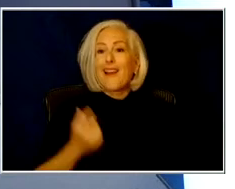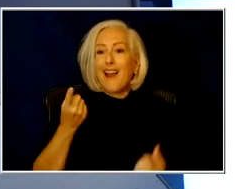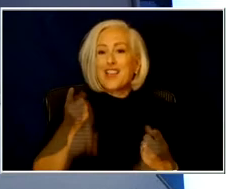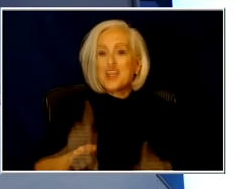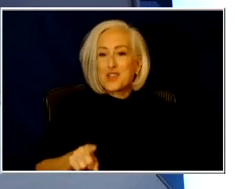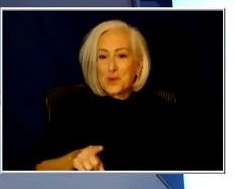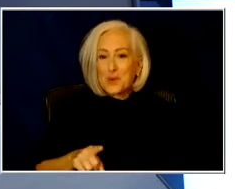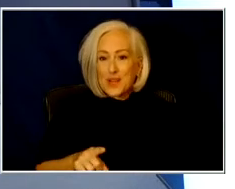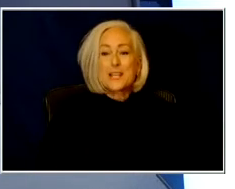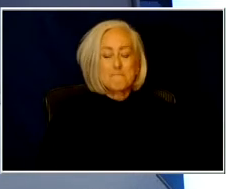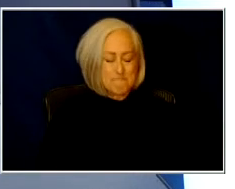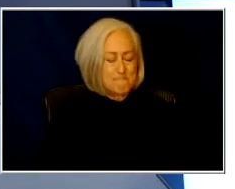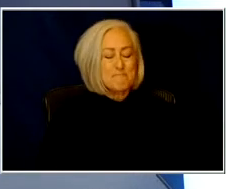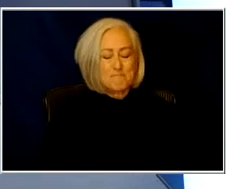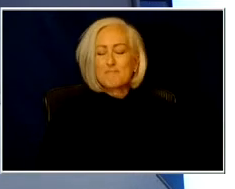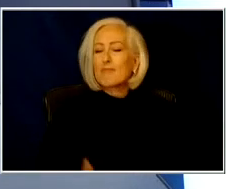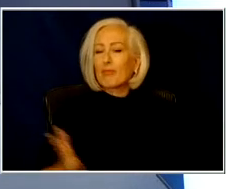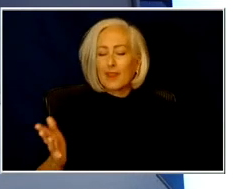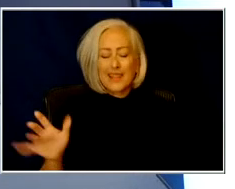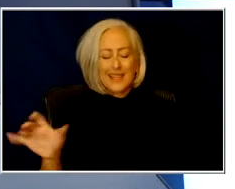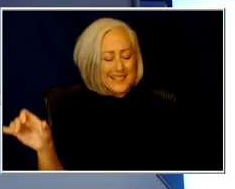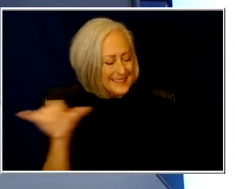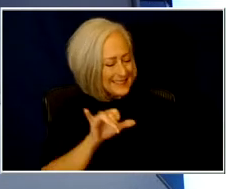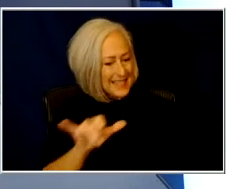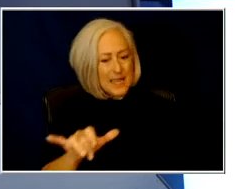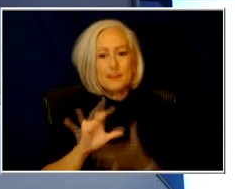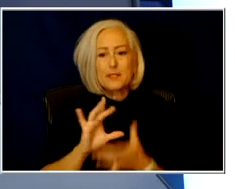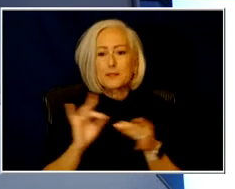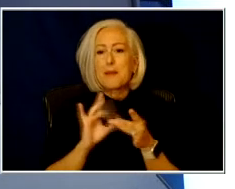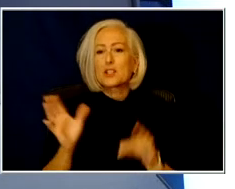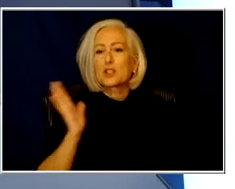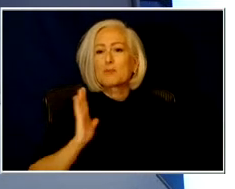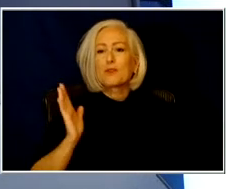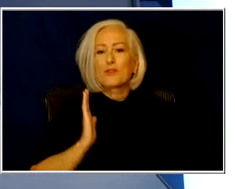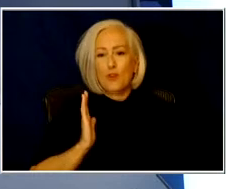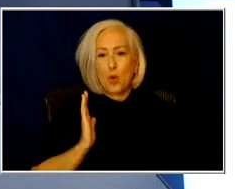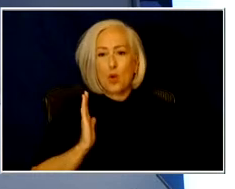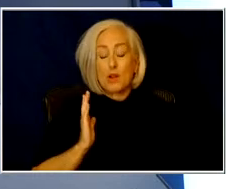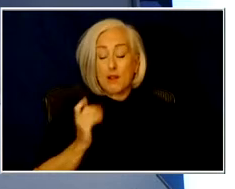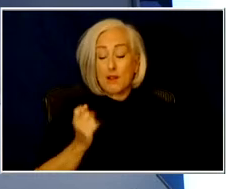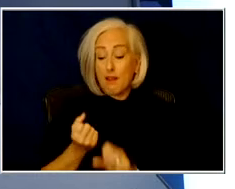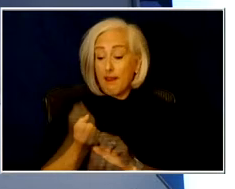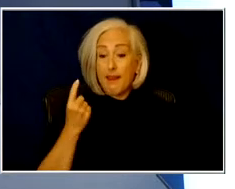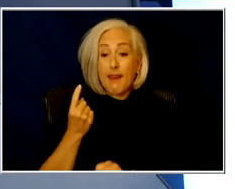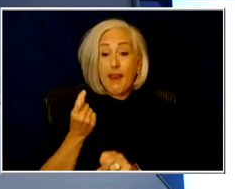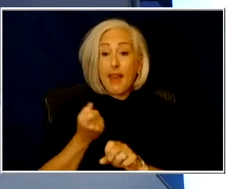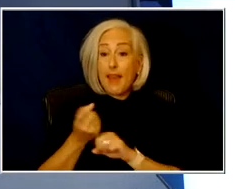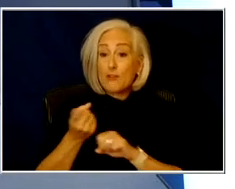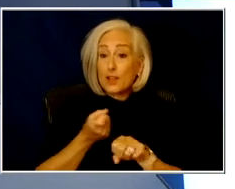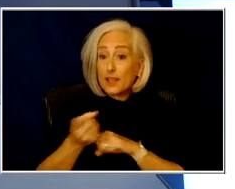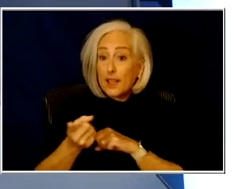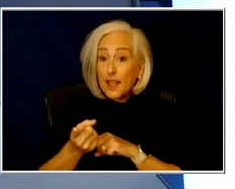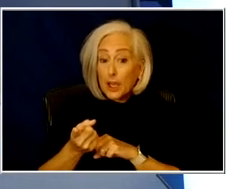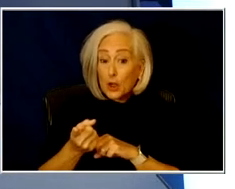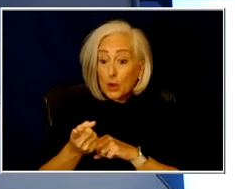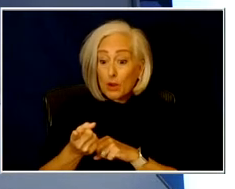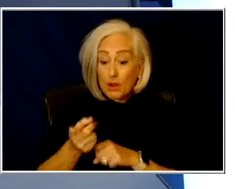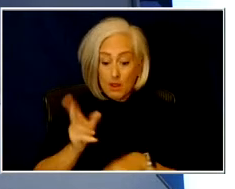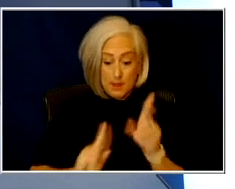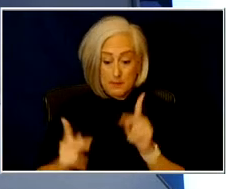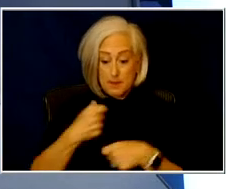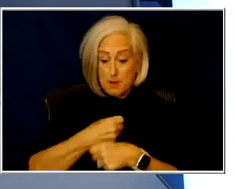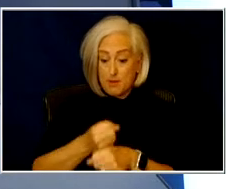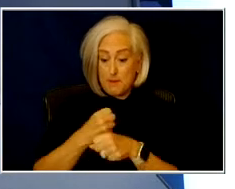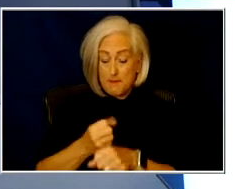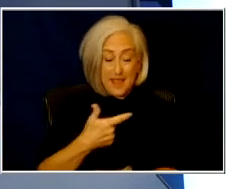processes exactly like you said you know every year the manufacturers try to look ahead six months because they get